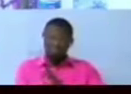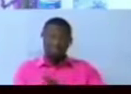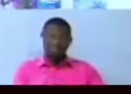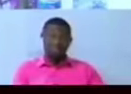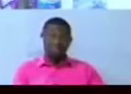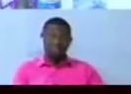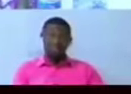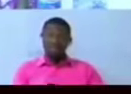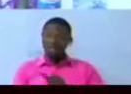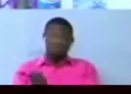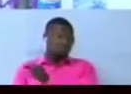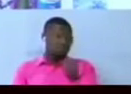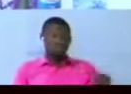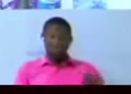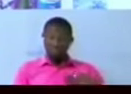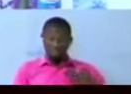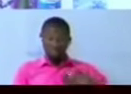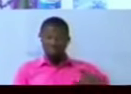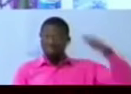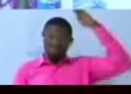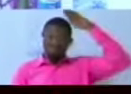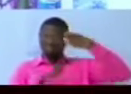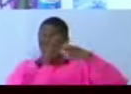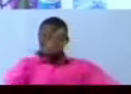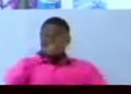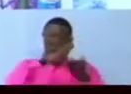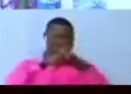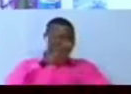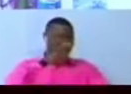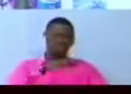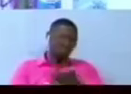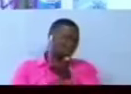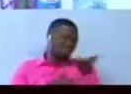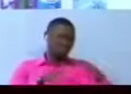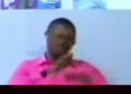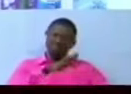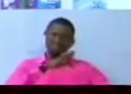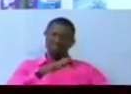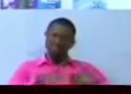mak. And those who make me to be completely naked and far